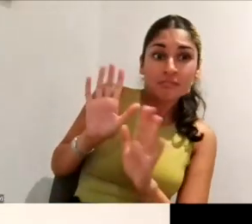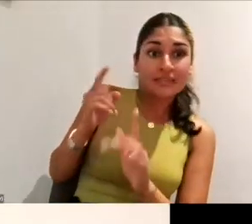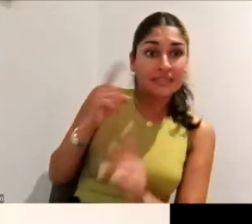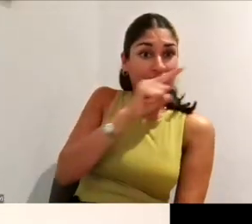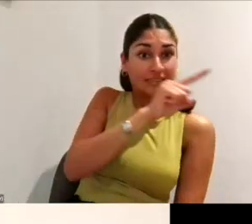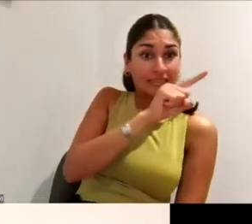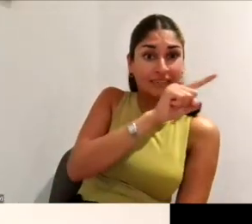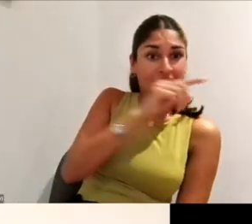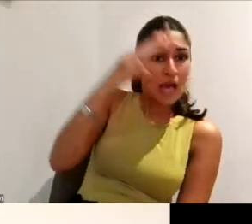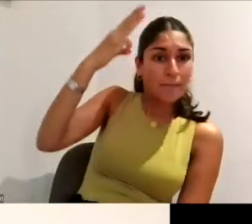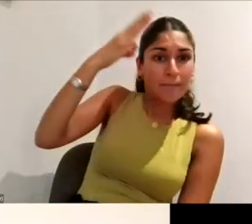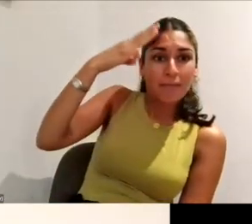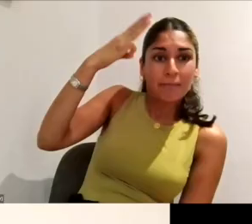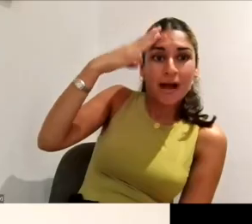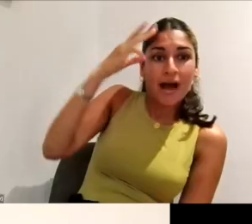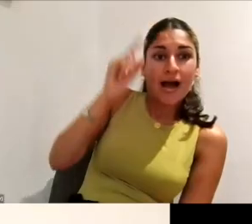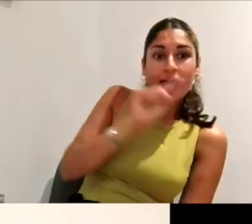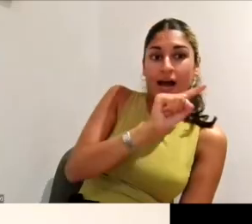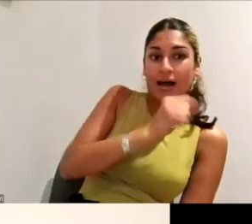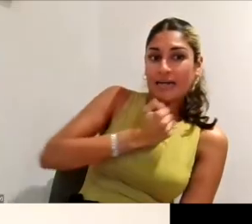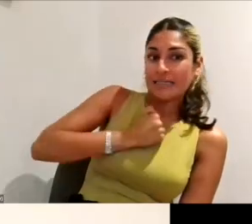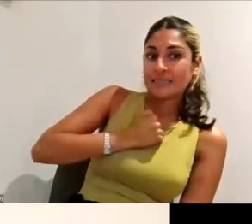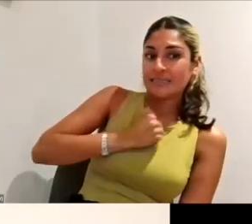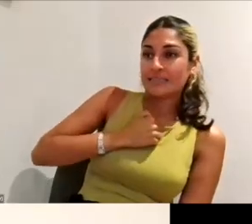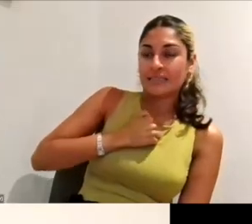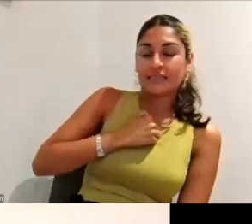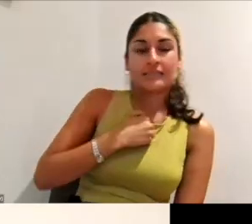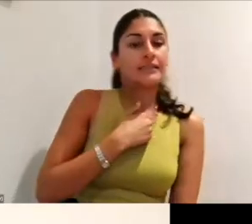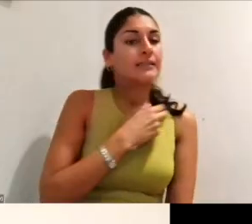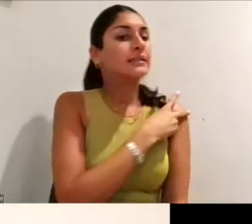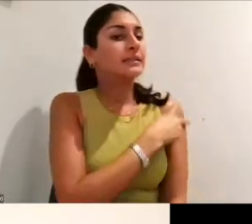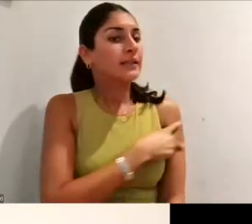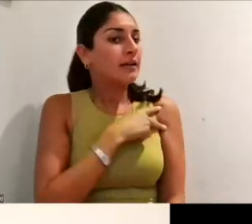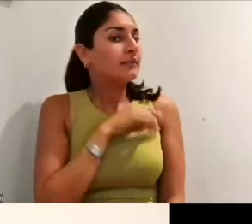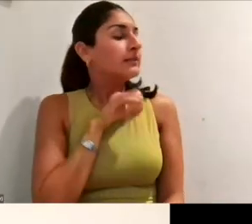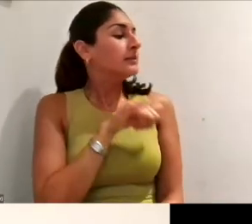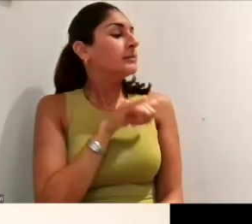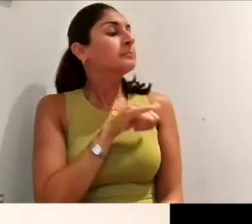Mage Amma, that he clocks the resemblance.